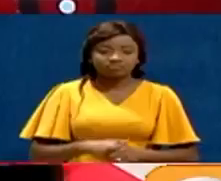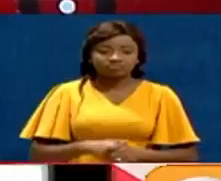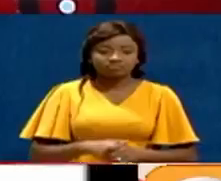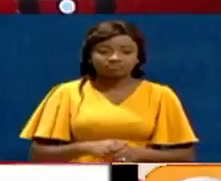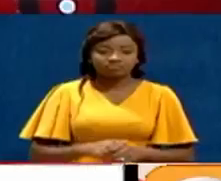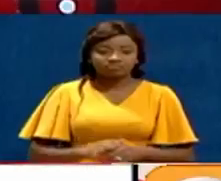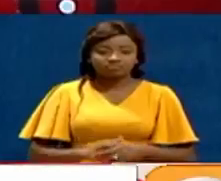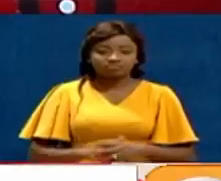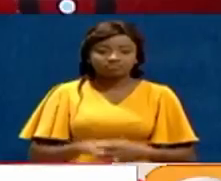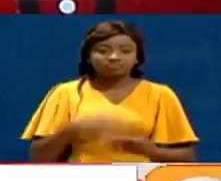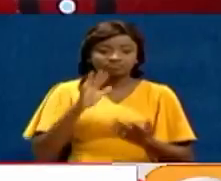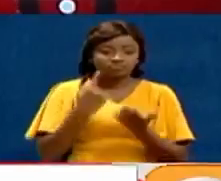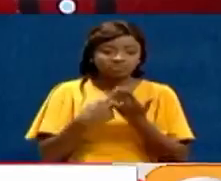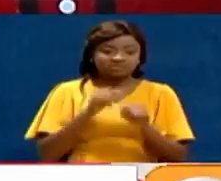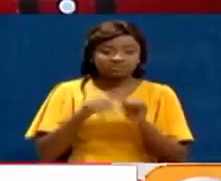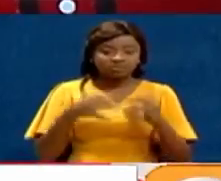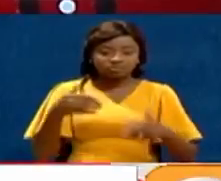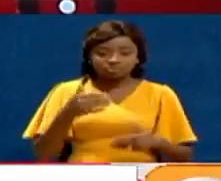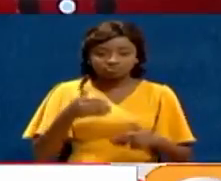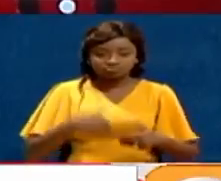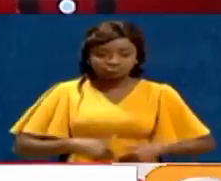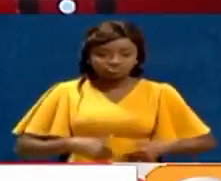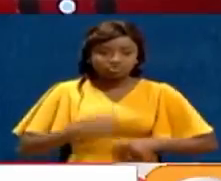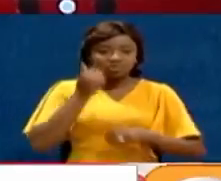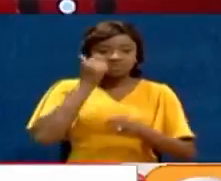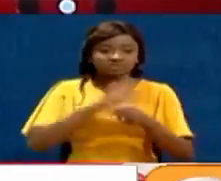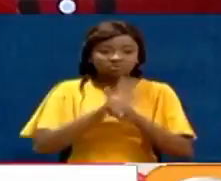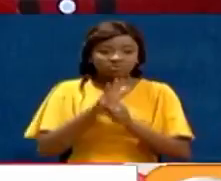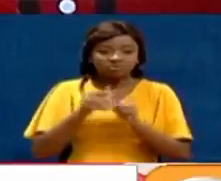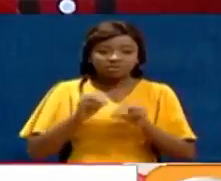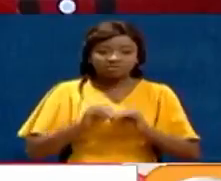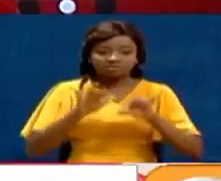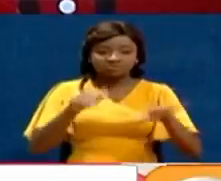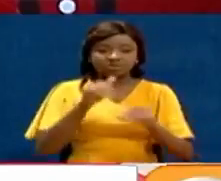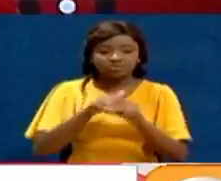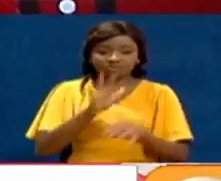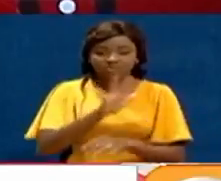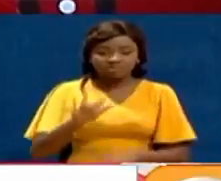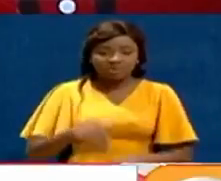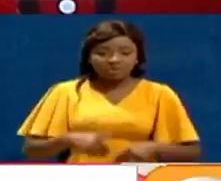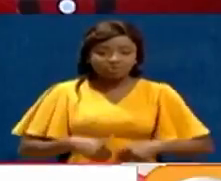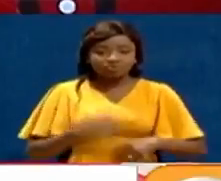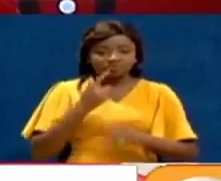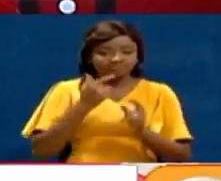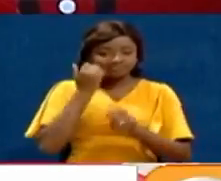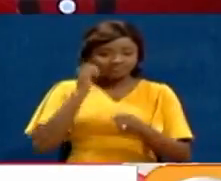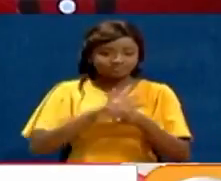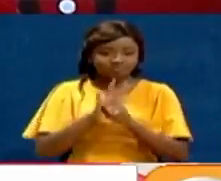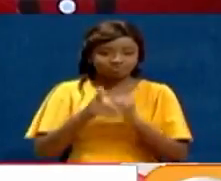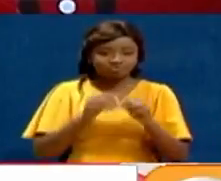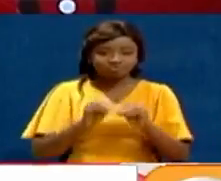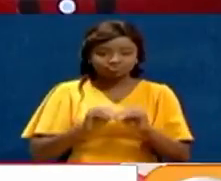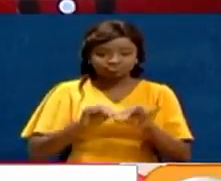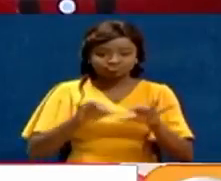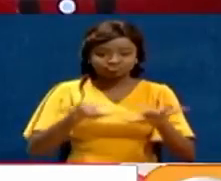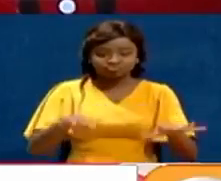Youth, let's talk about youth and the rising cases of COVID in the country. And those numbers continue to rise. A